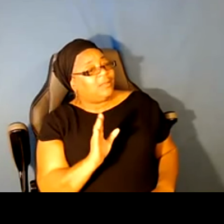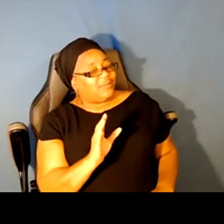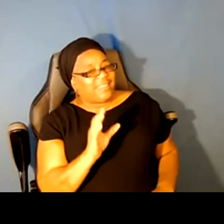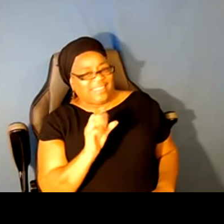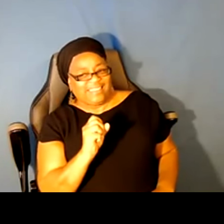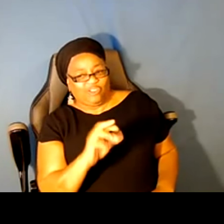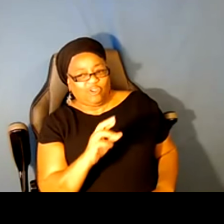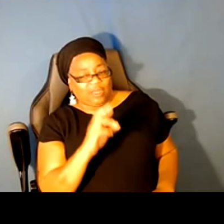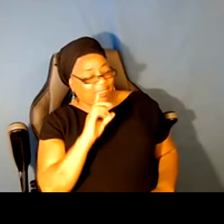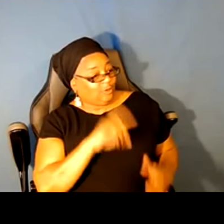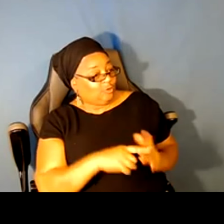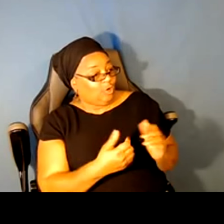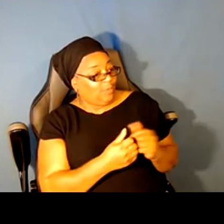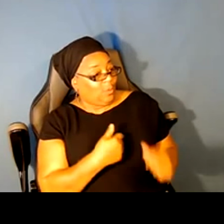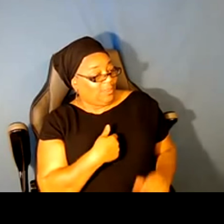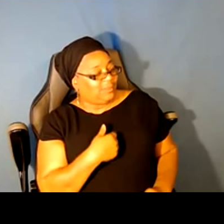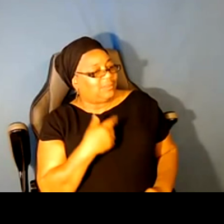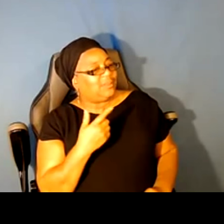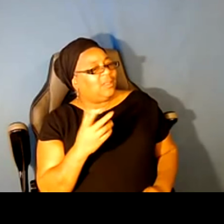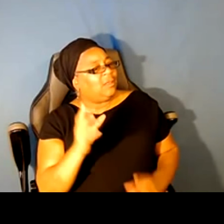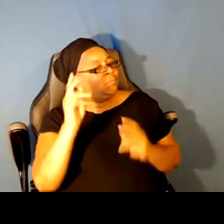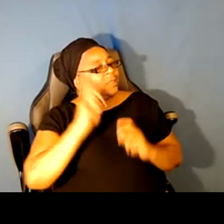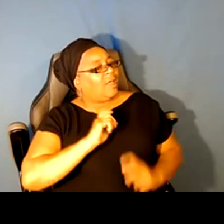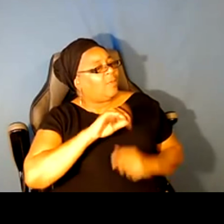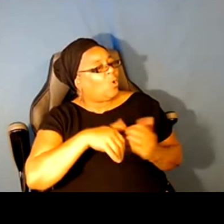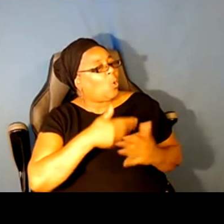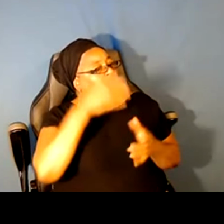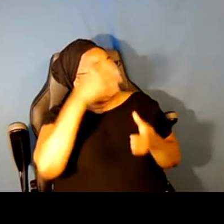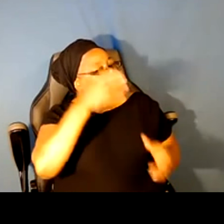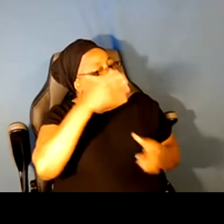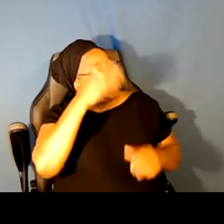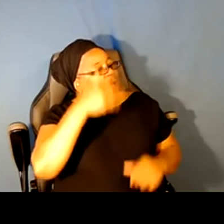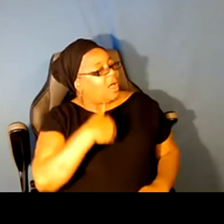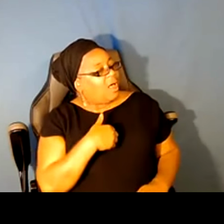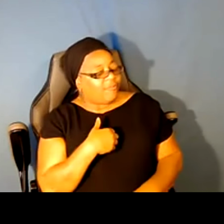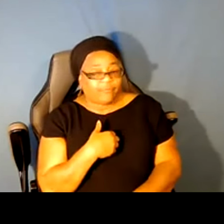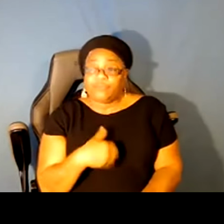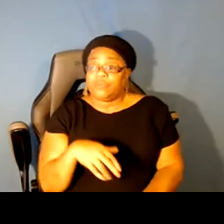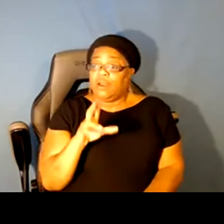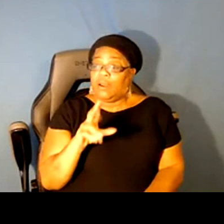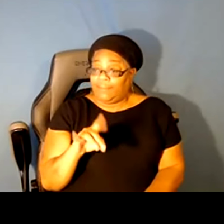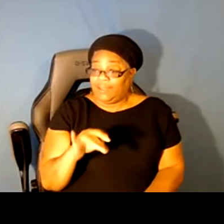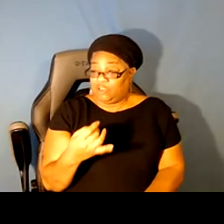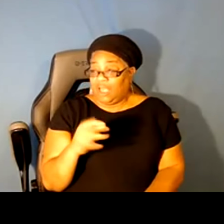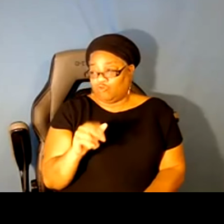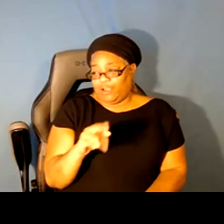me off in this whole thing. So, and gave me all the knowledge that I know. Yeah, so PJ is a very rare breed, and I definitely wanted to make sure that he was present for